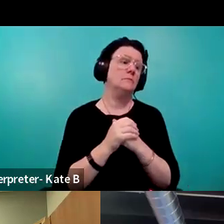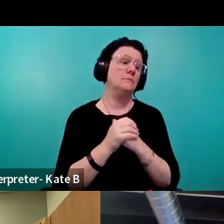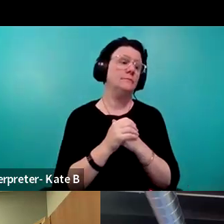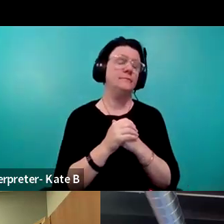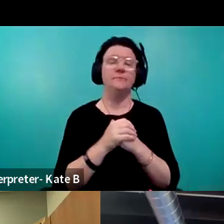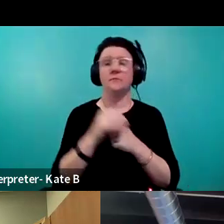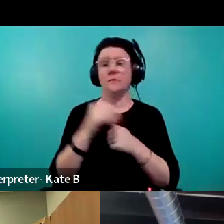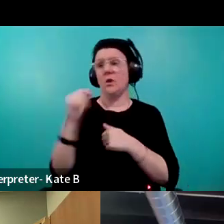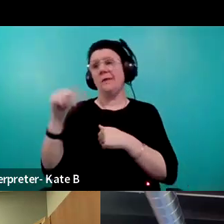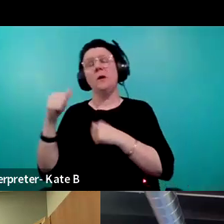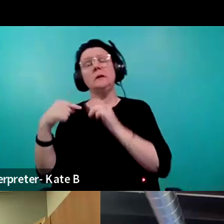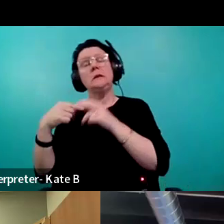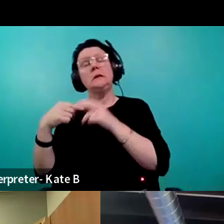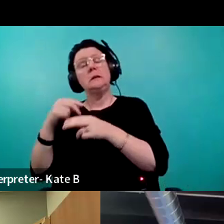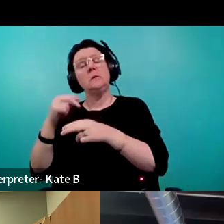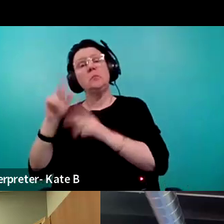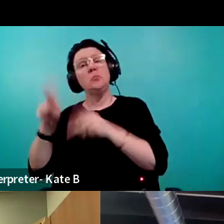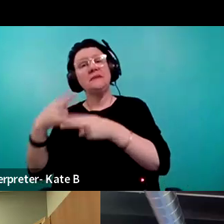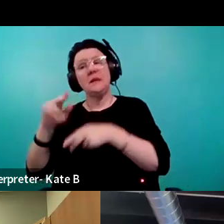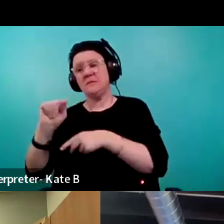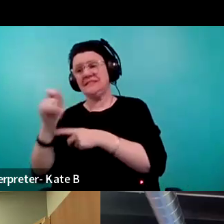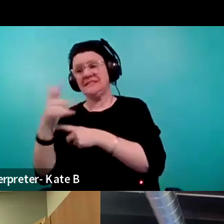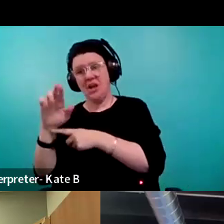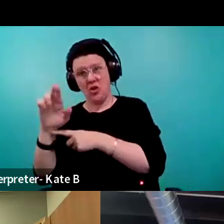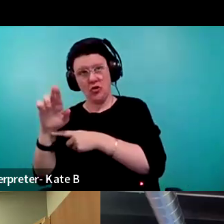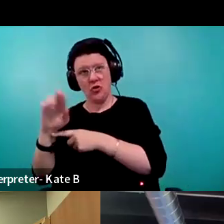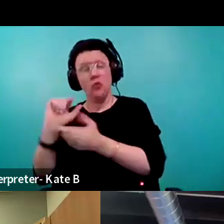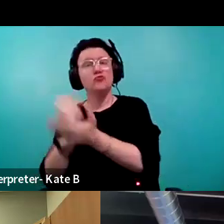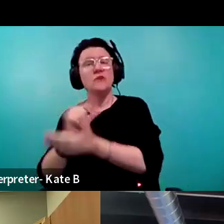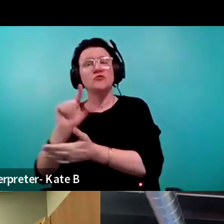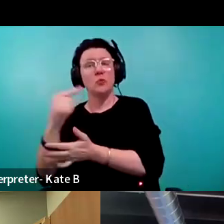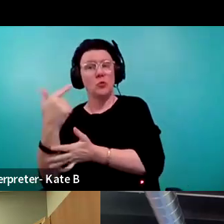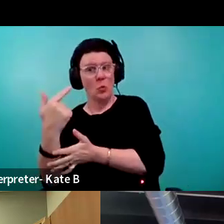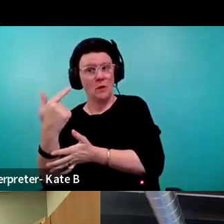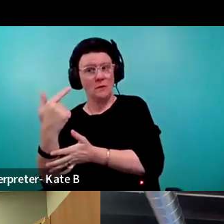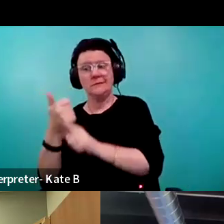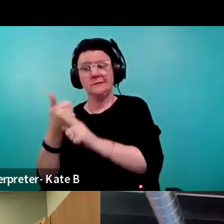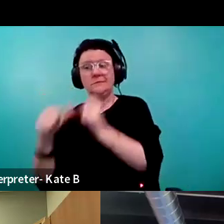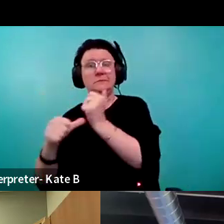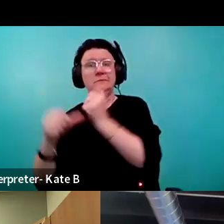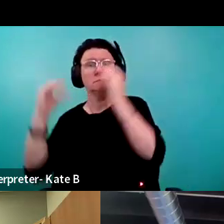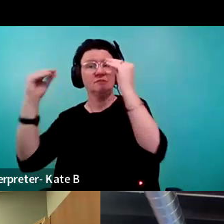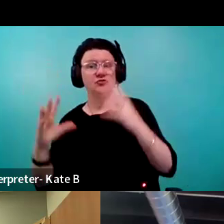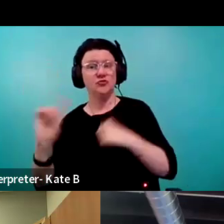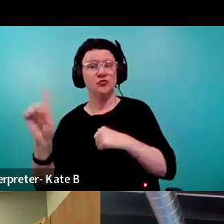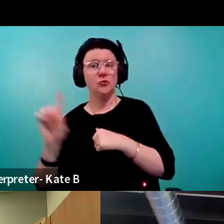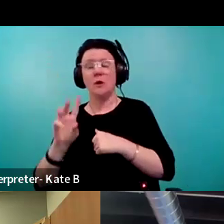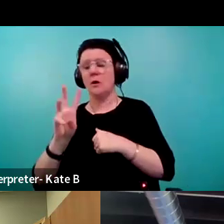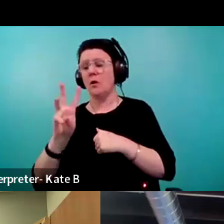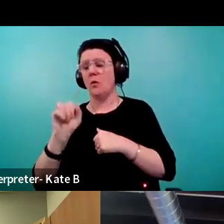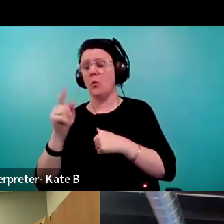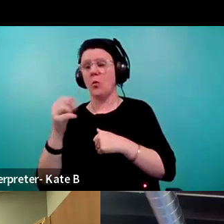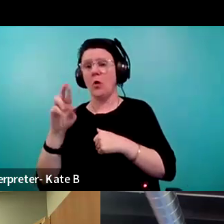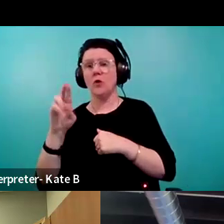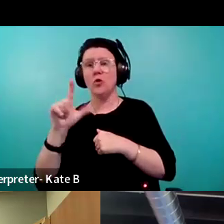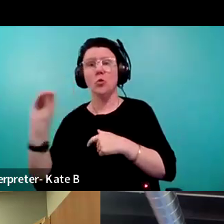Taylor graduated in 2020 or 2021, and she's a para in Waterloo